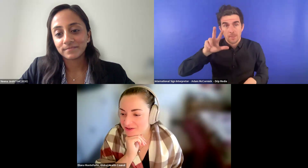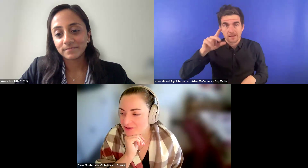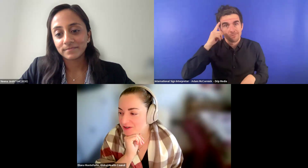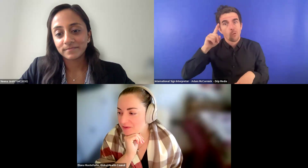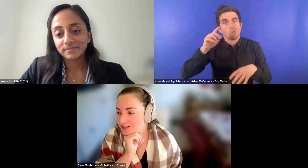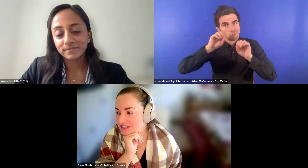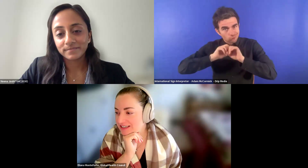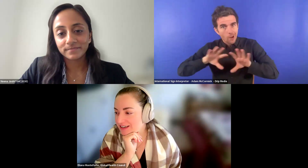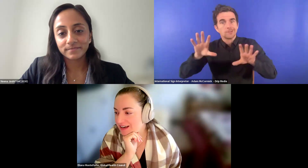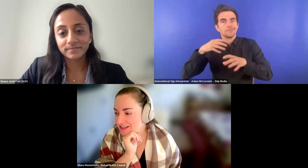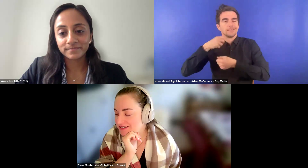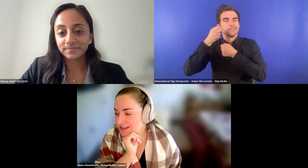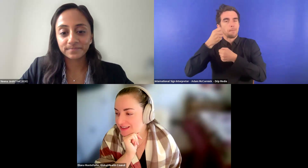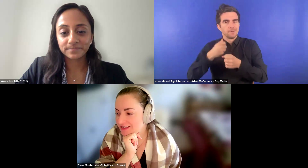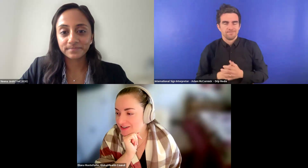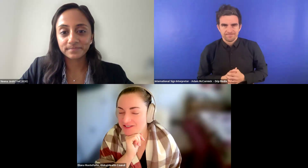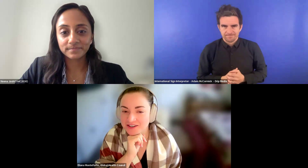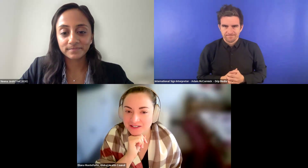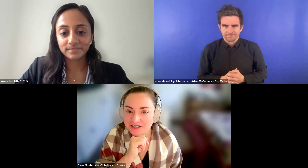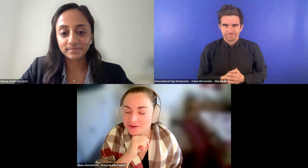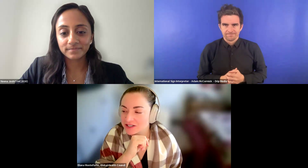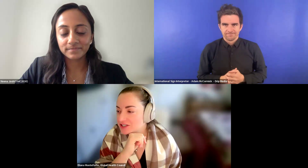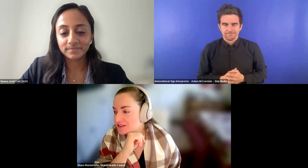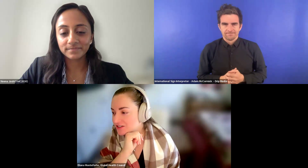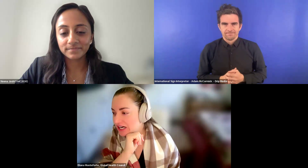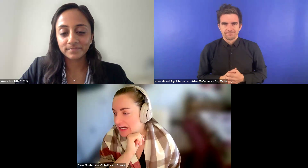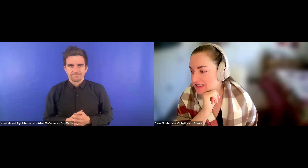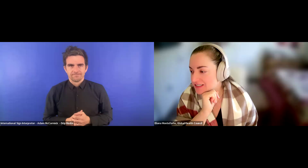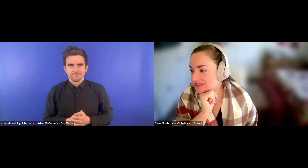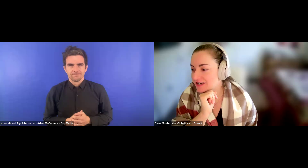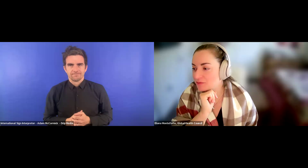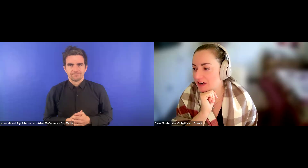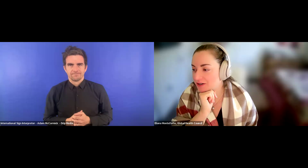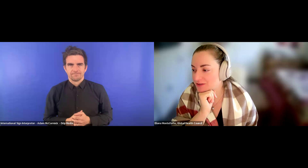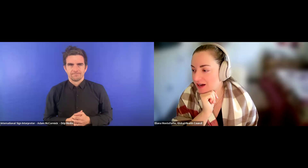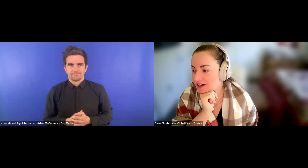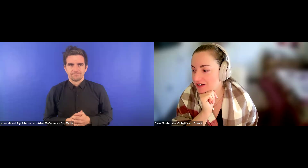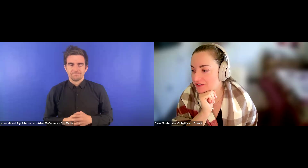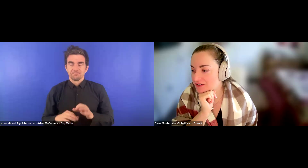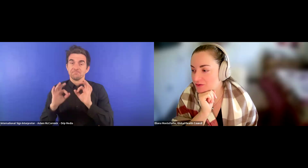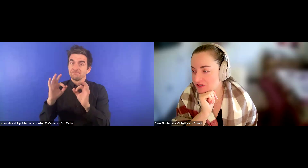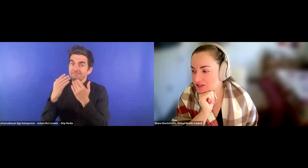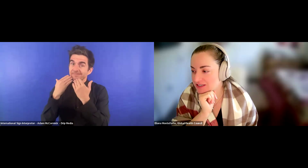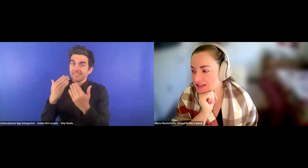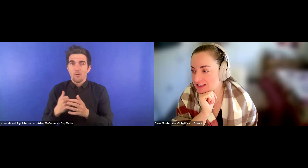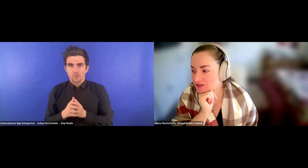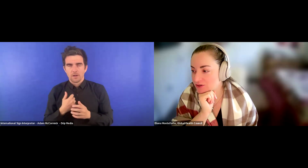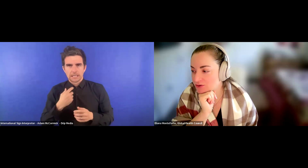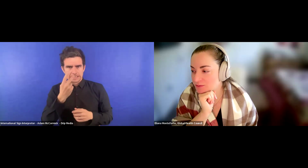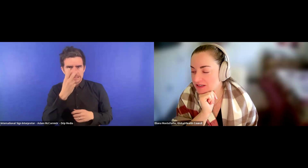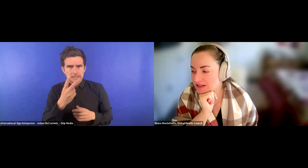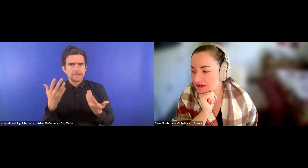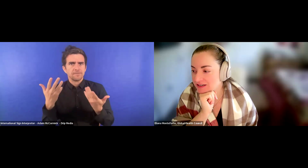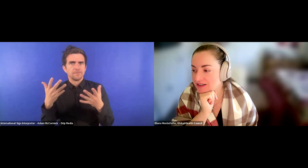Great. Thank you so much, Nina. I see that there's already a question in the chat about the